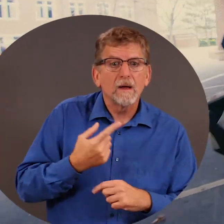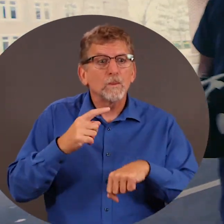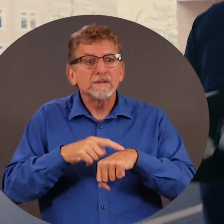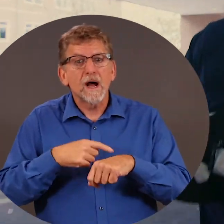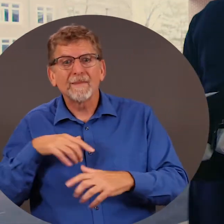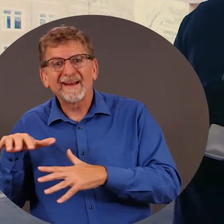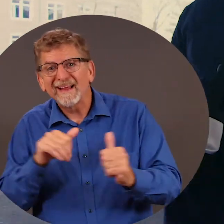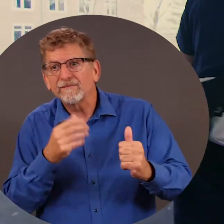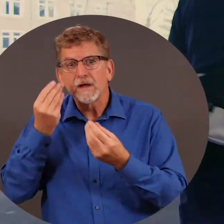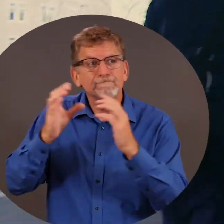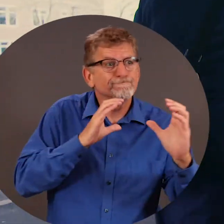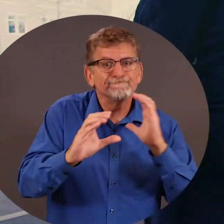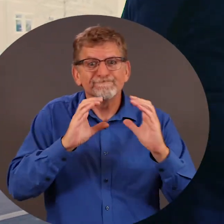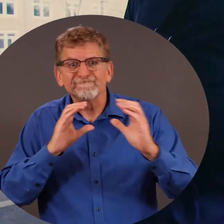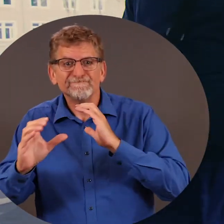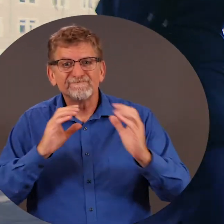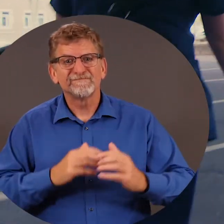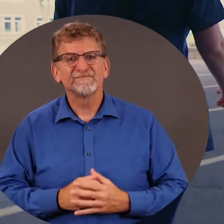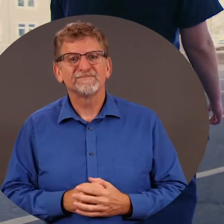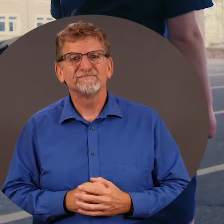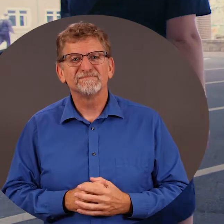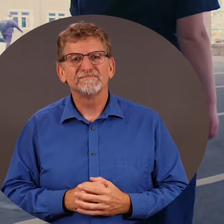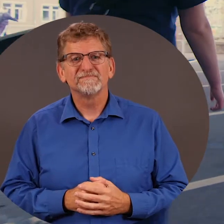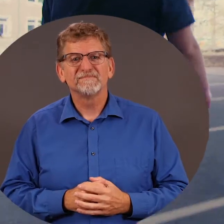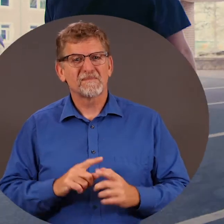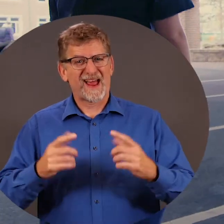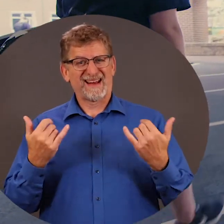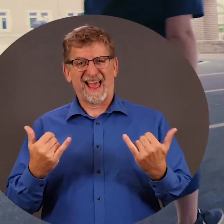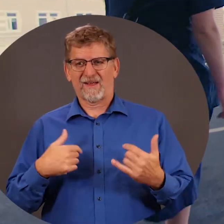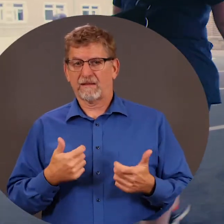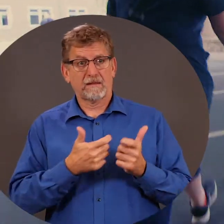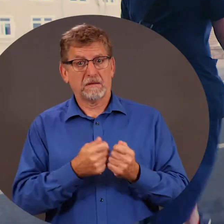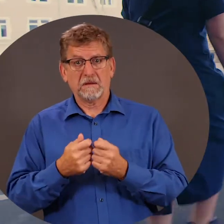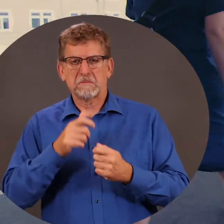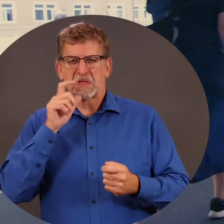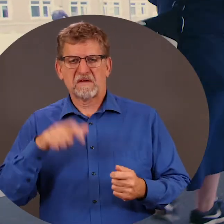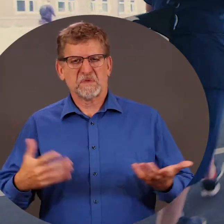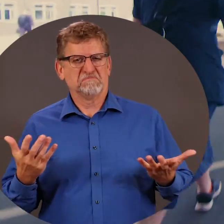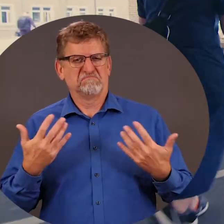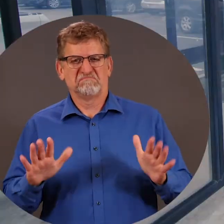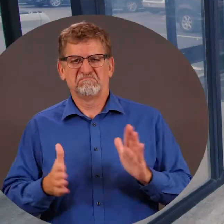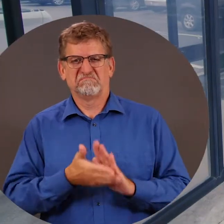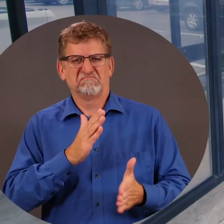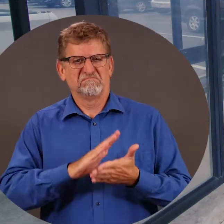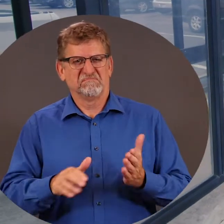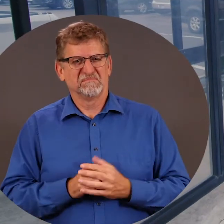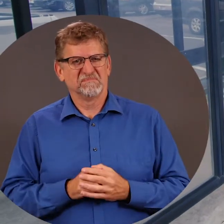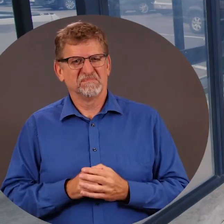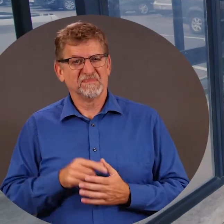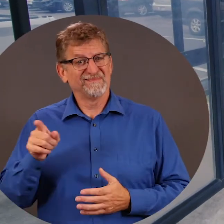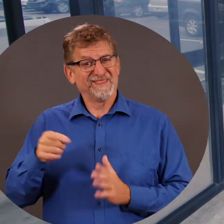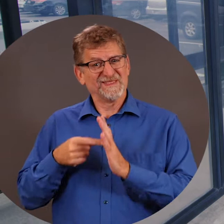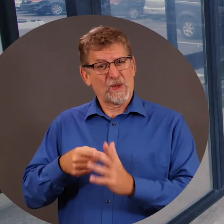Like, used to we had to text somebody, let them know where I'm heading out or going to and from. And I had let them know